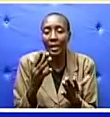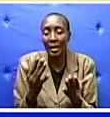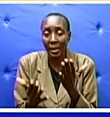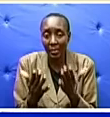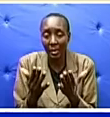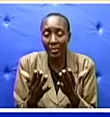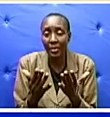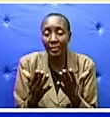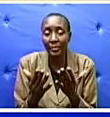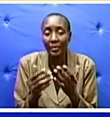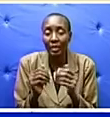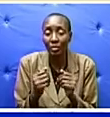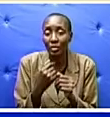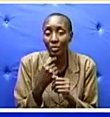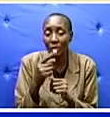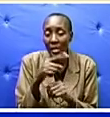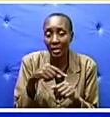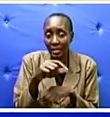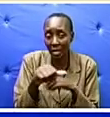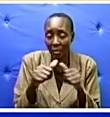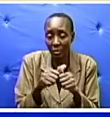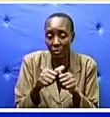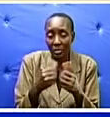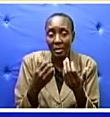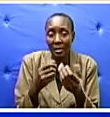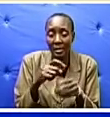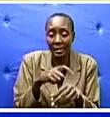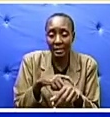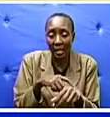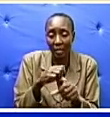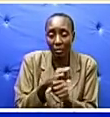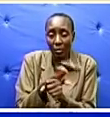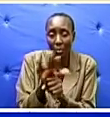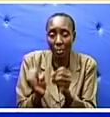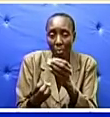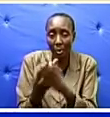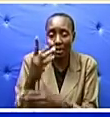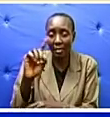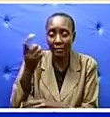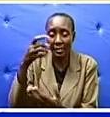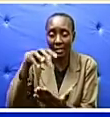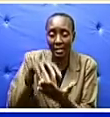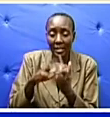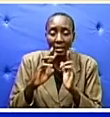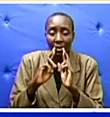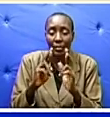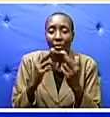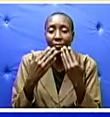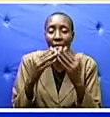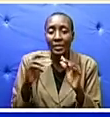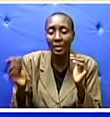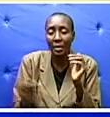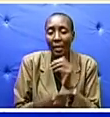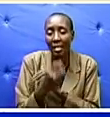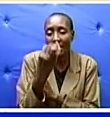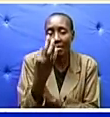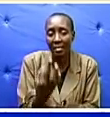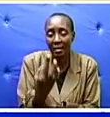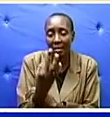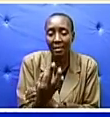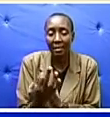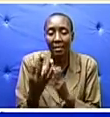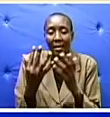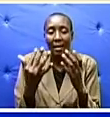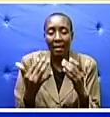through when COVID-19 first hit last year in our country, the first case was reported in March. Mm-hmm. And now,